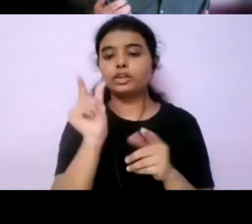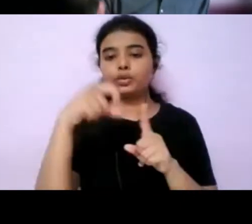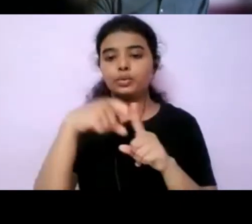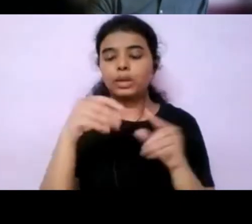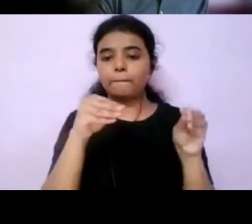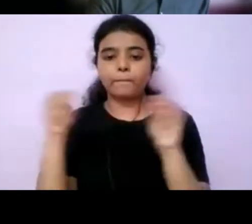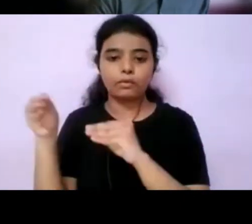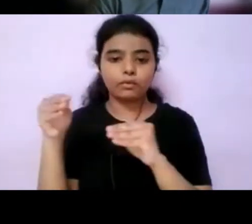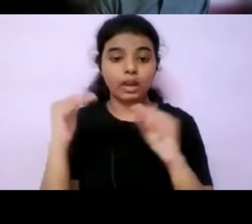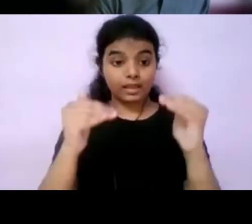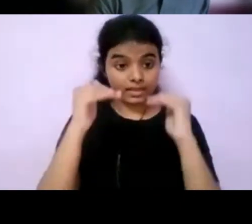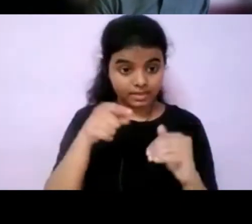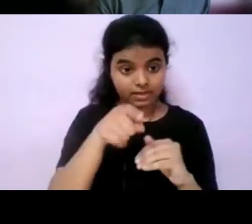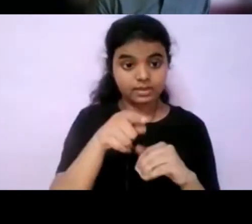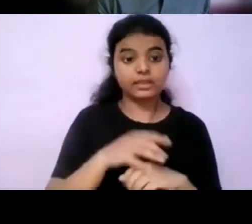Africa, where he had been an